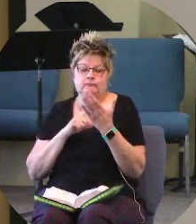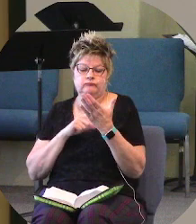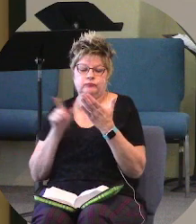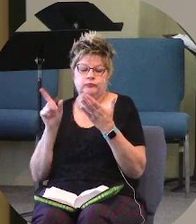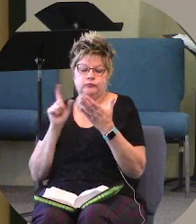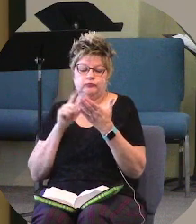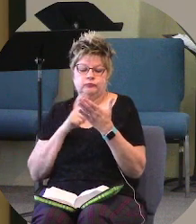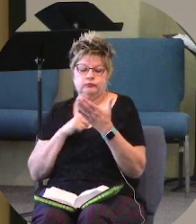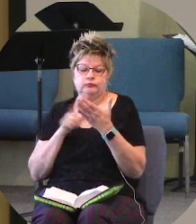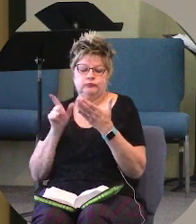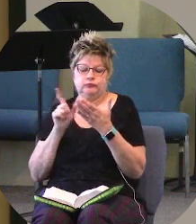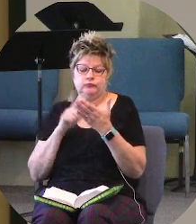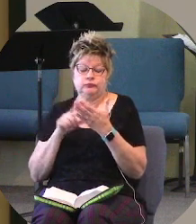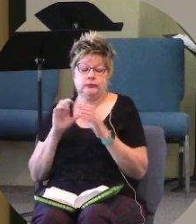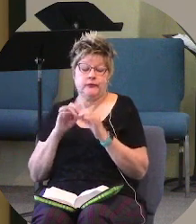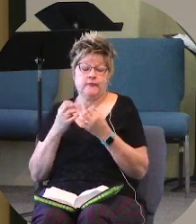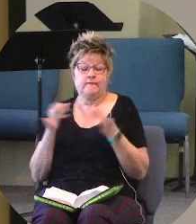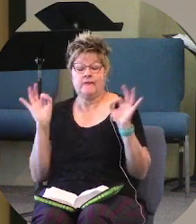Your free time.